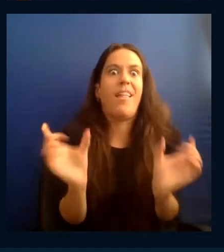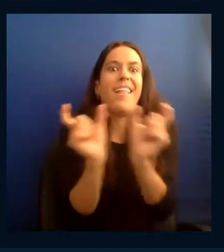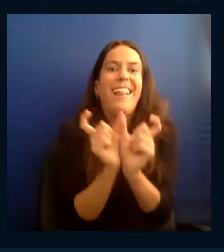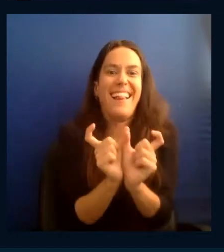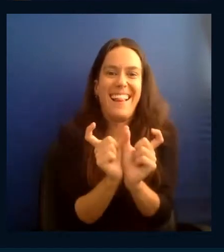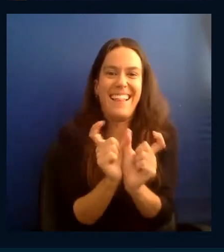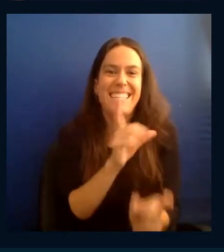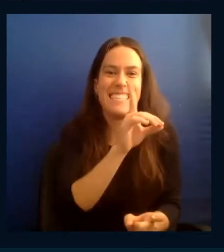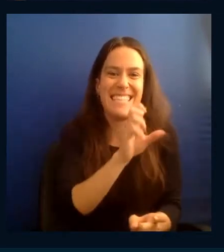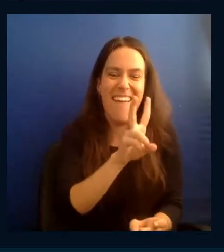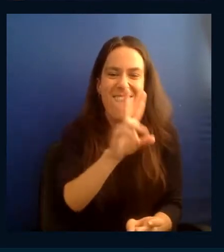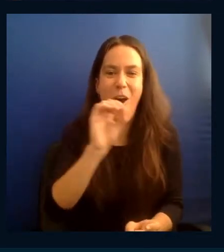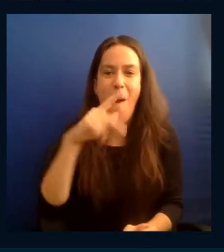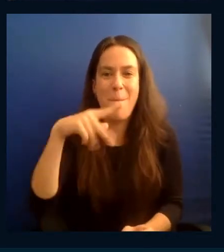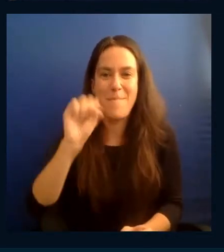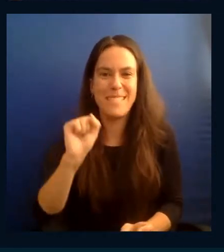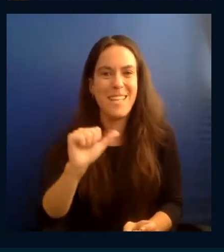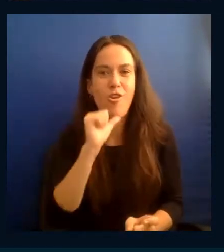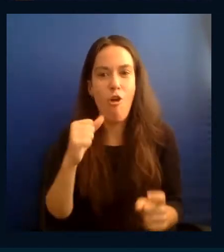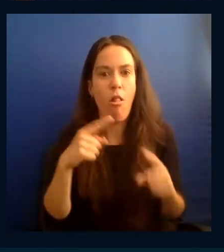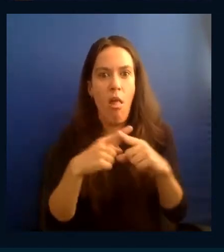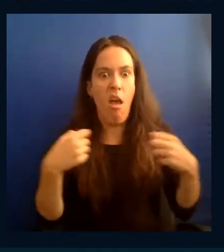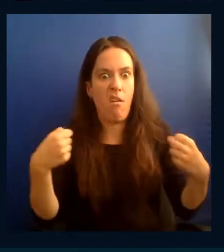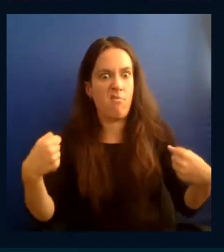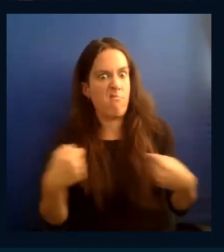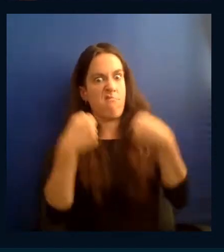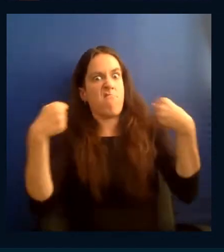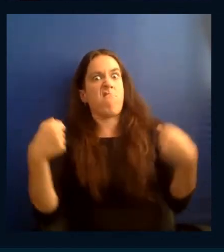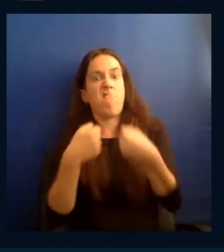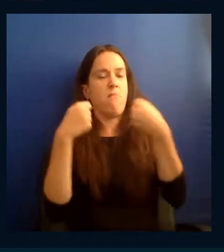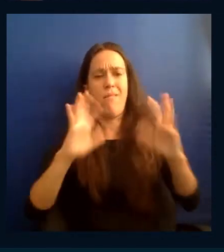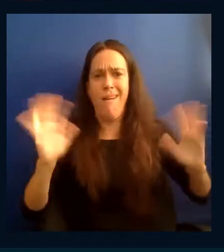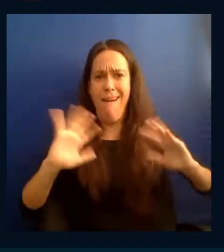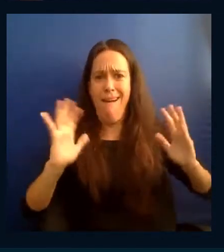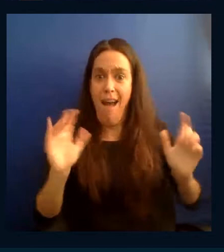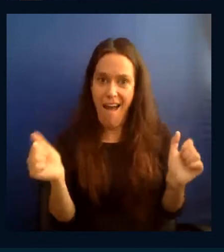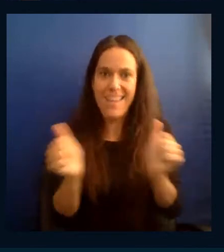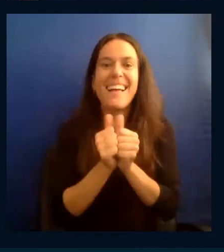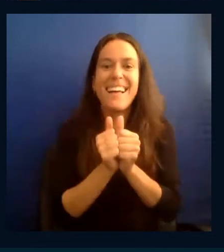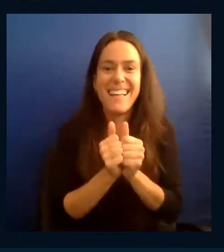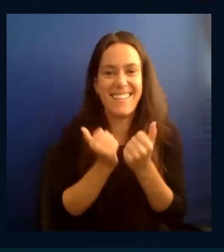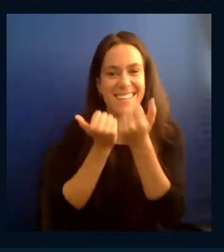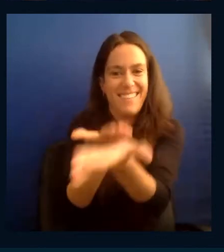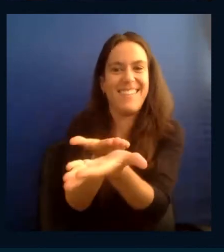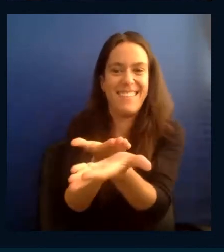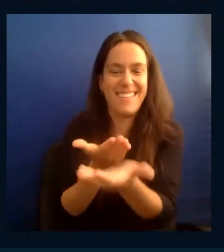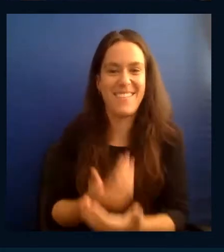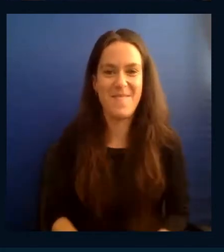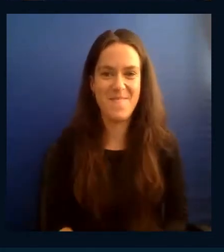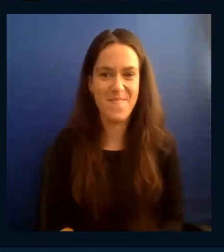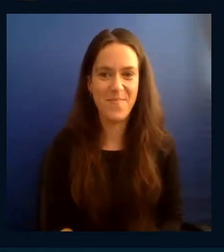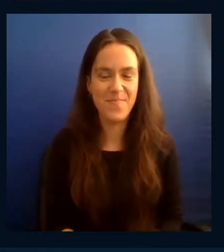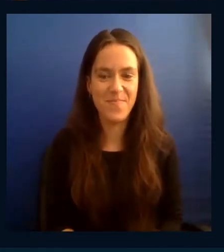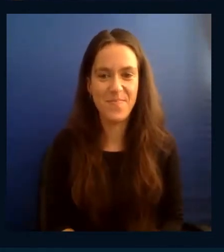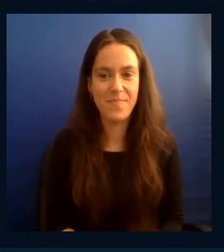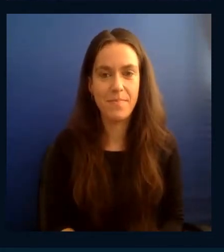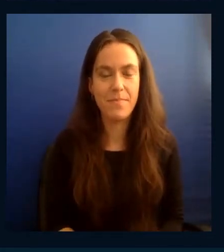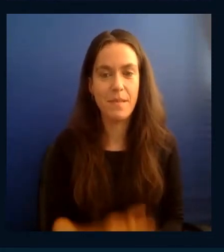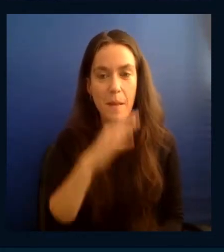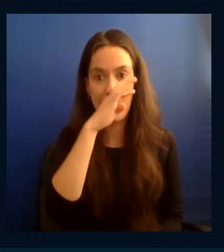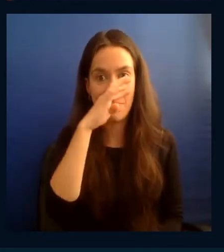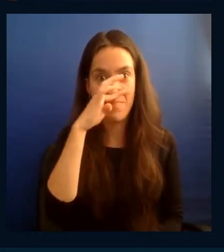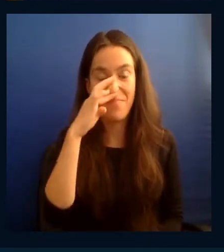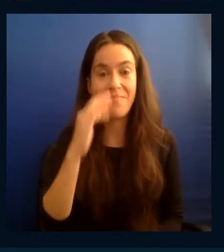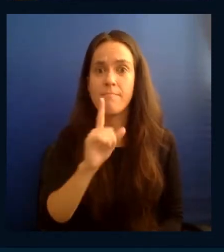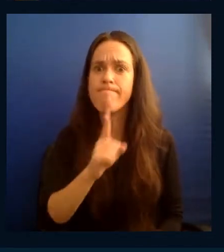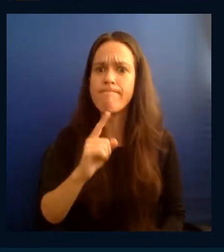together, so that we're not clashing in our value add to our organization and our end users. And we really need to look at the process. We need to plan